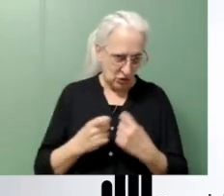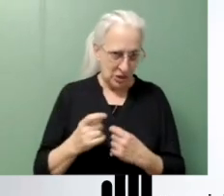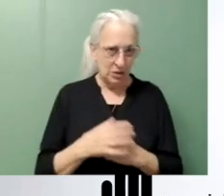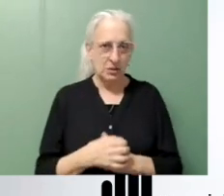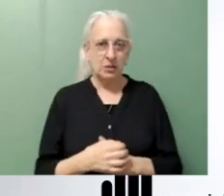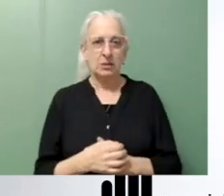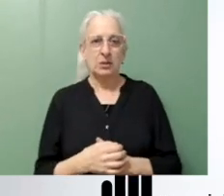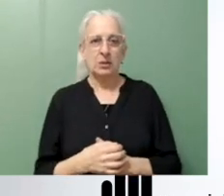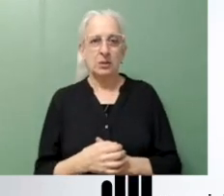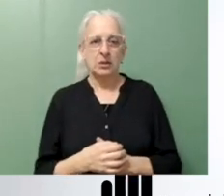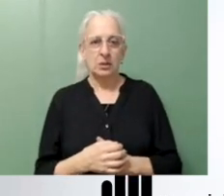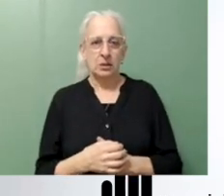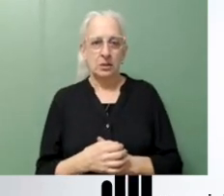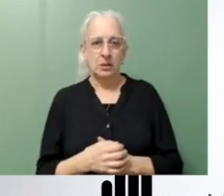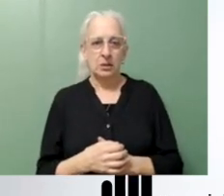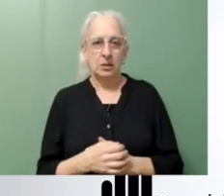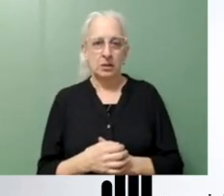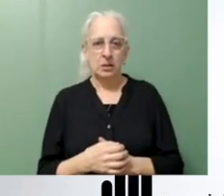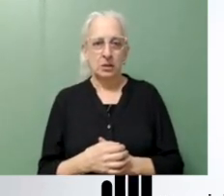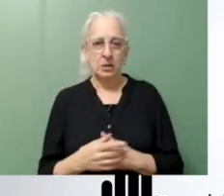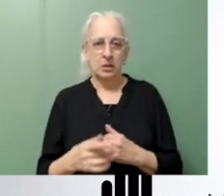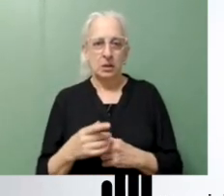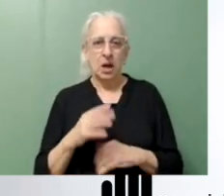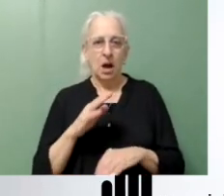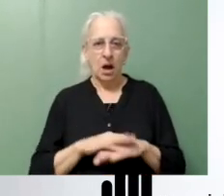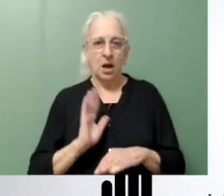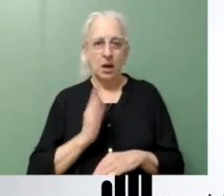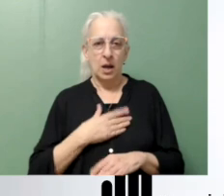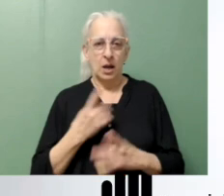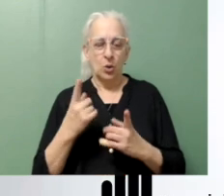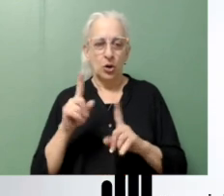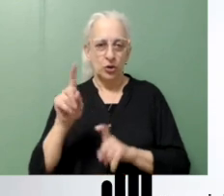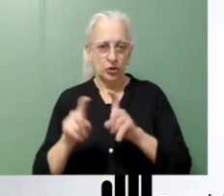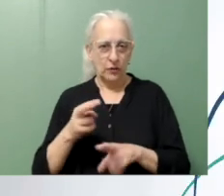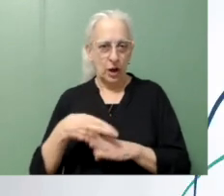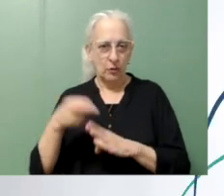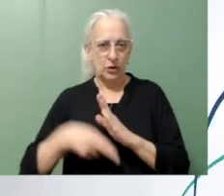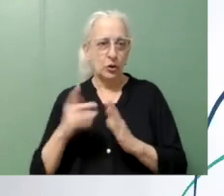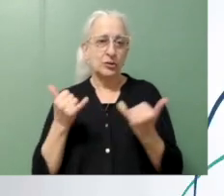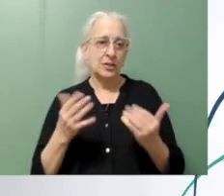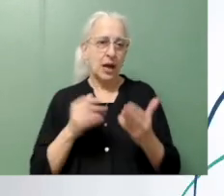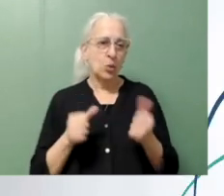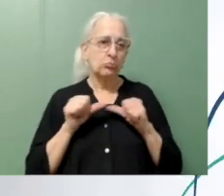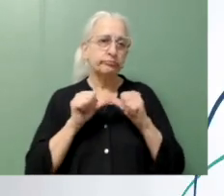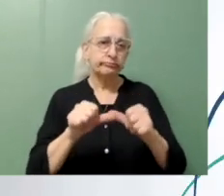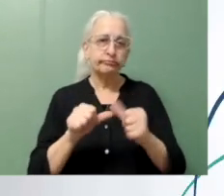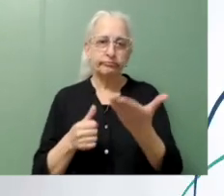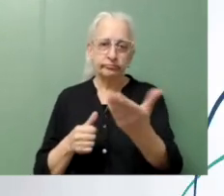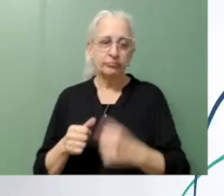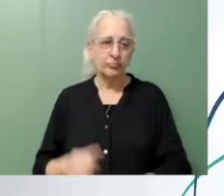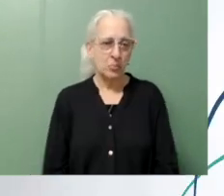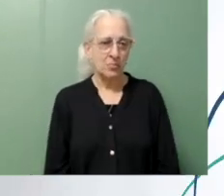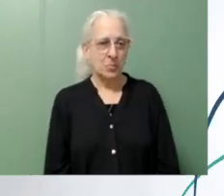our reflection surveys results. And we'll continue on with your topic, Stephanie. Next slide,